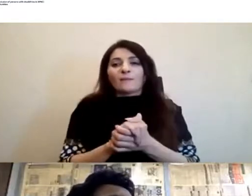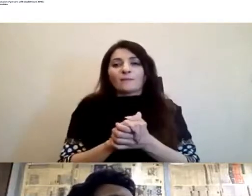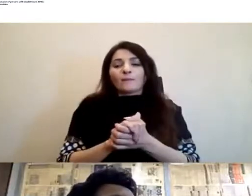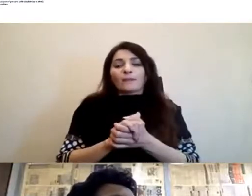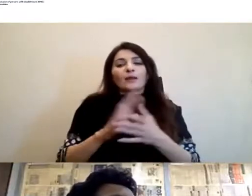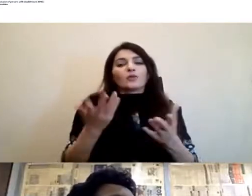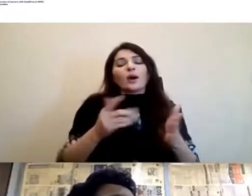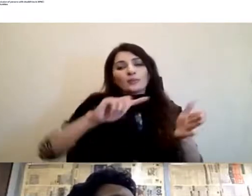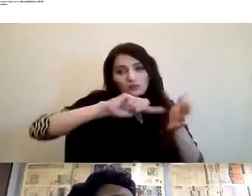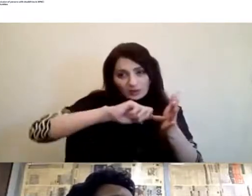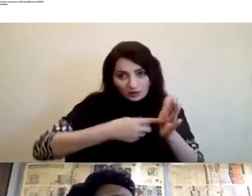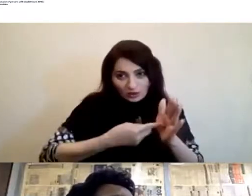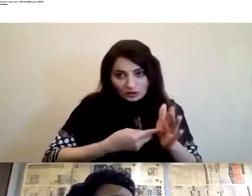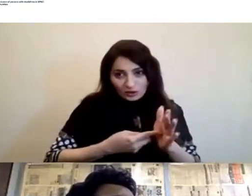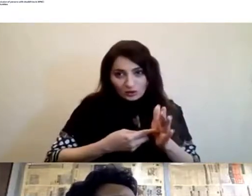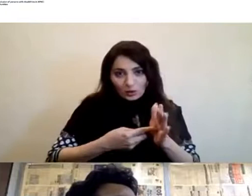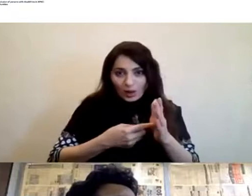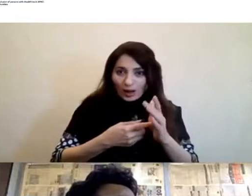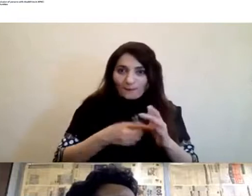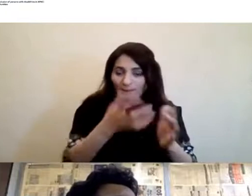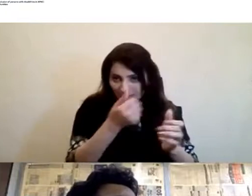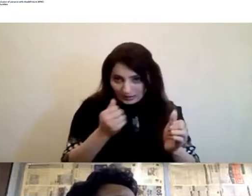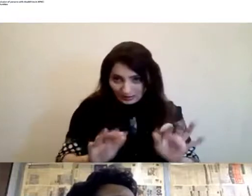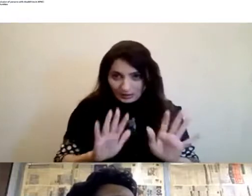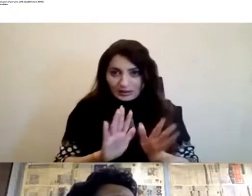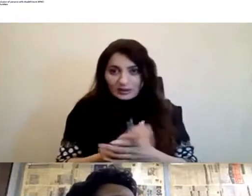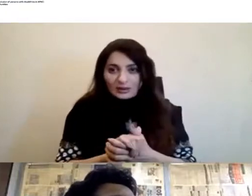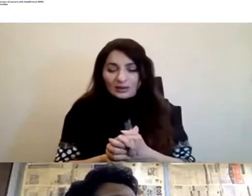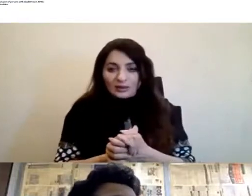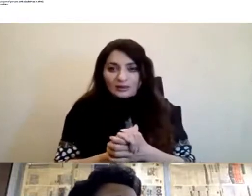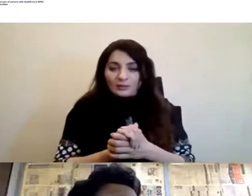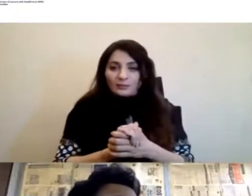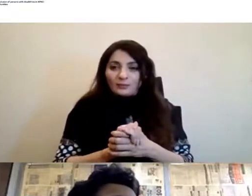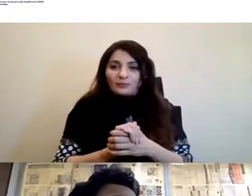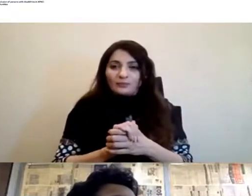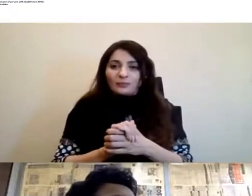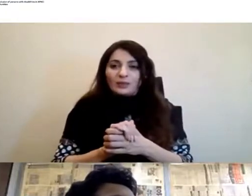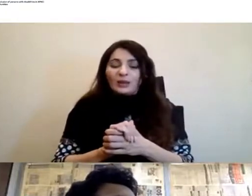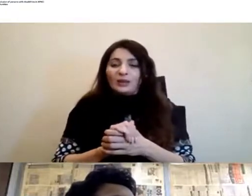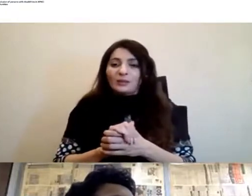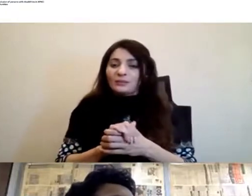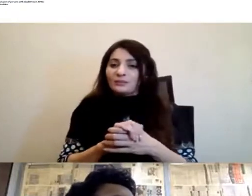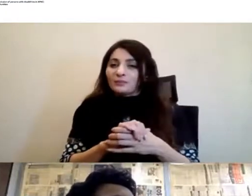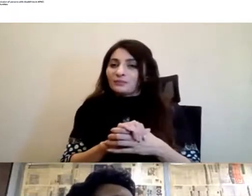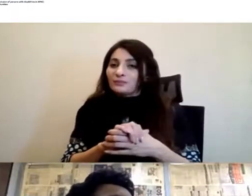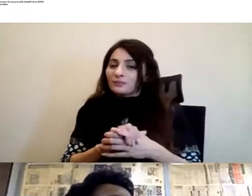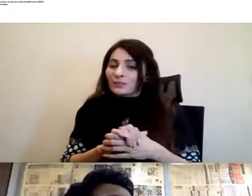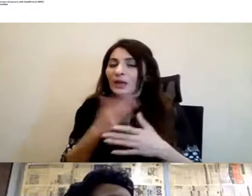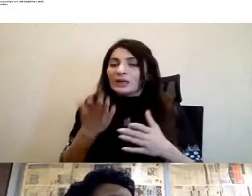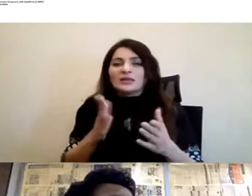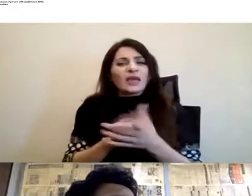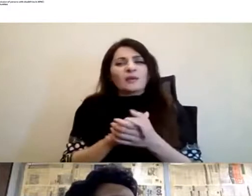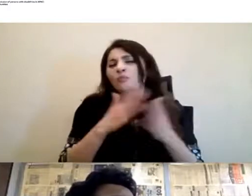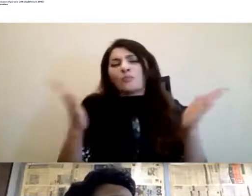it can be easily positive bottlenecks of every business. But it's just a matter that how